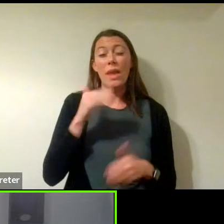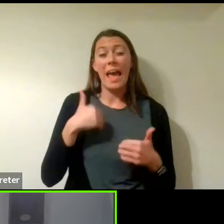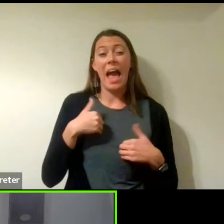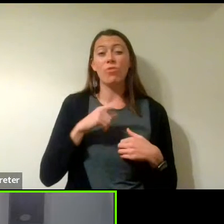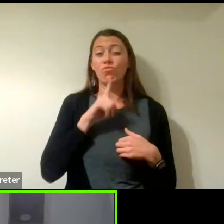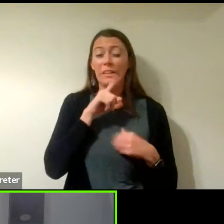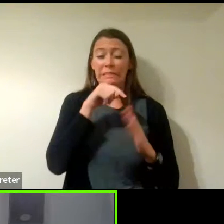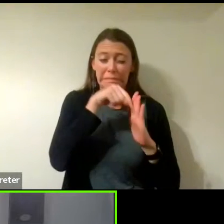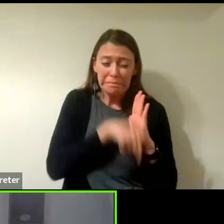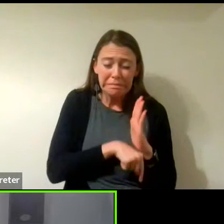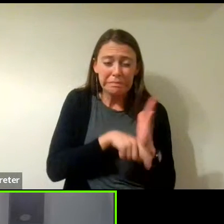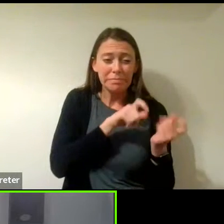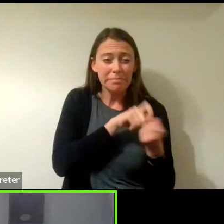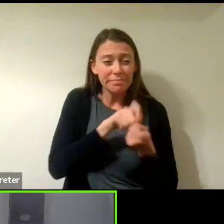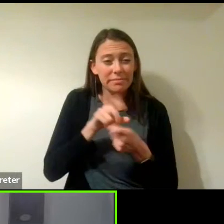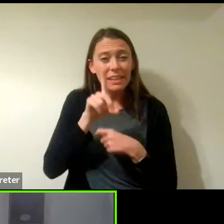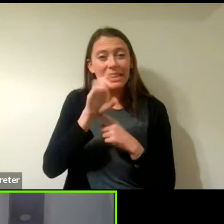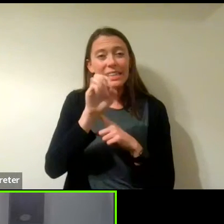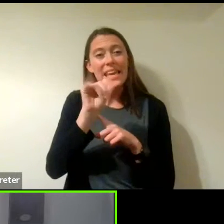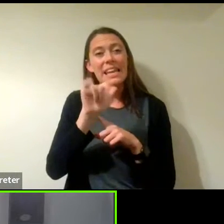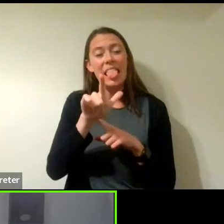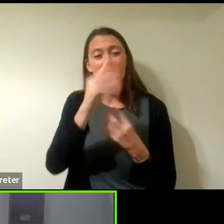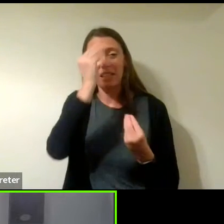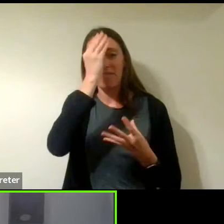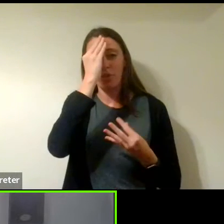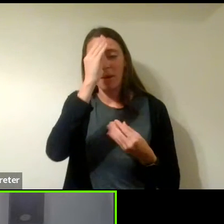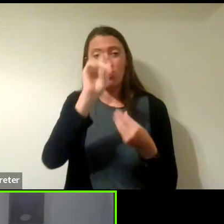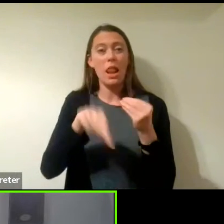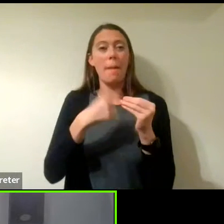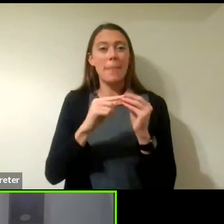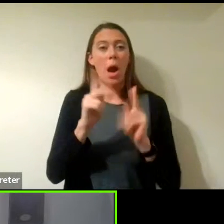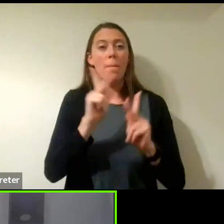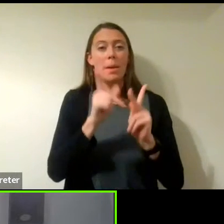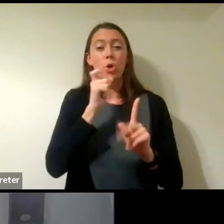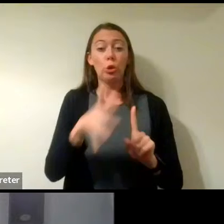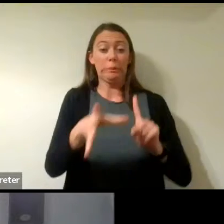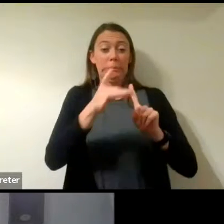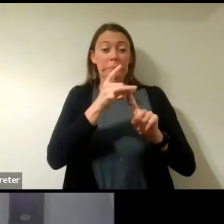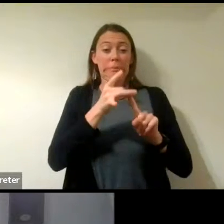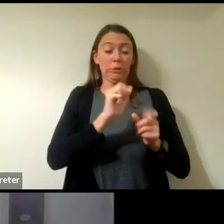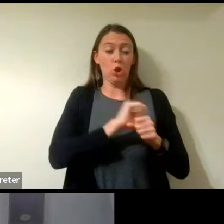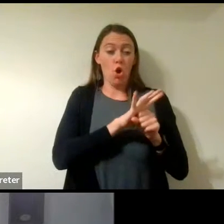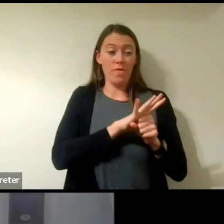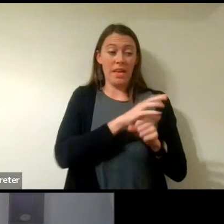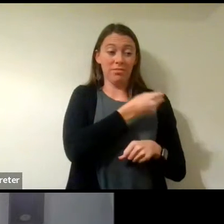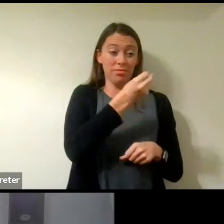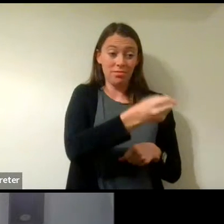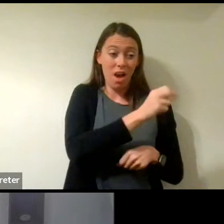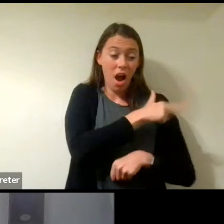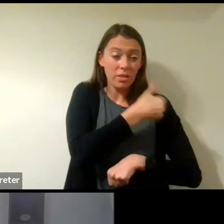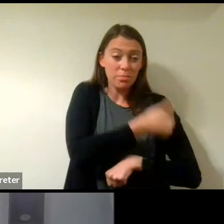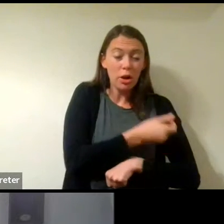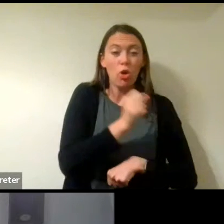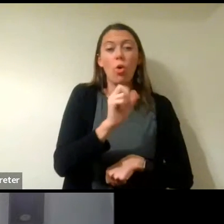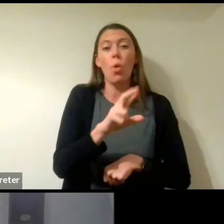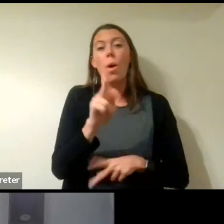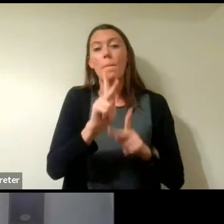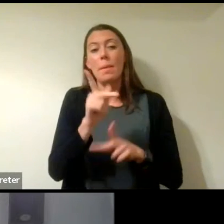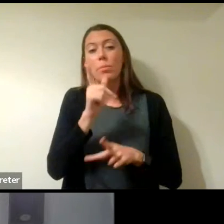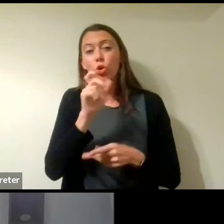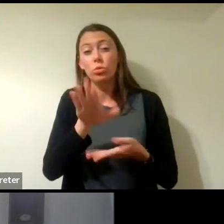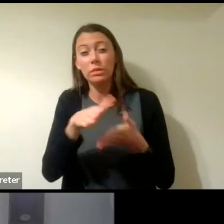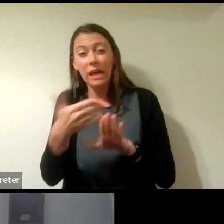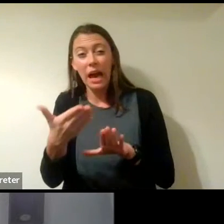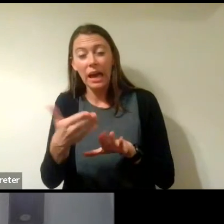data, because I think that will help with our narrative as we go forward. So yes, the short answer is yes. We're